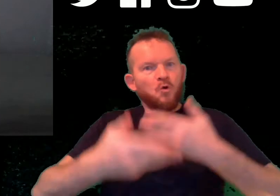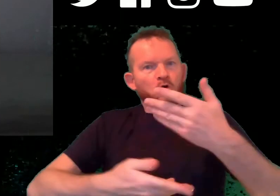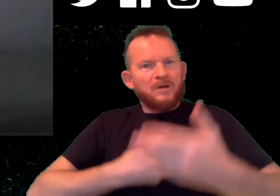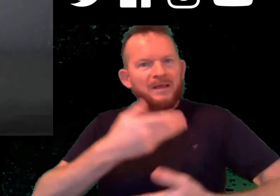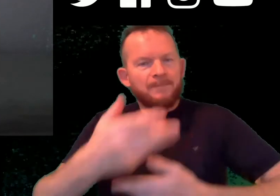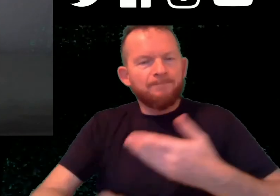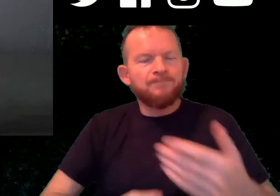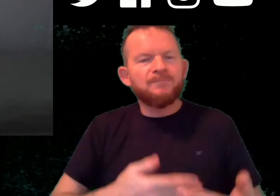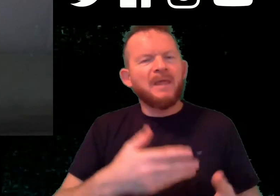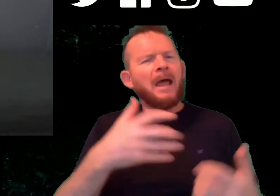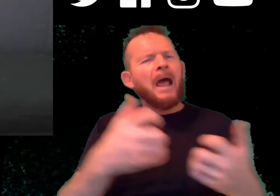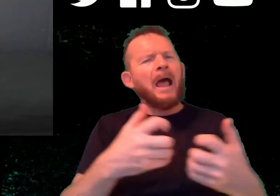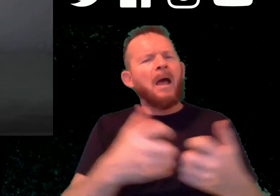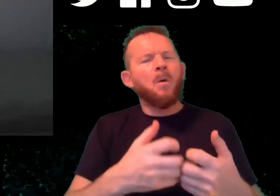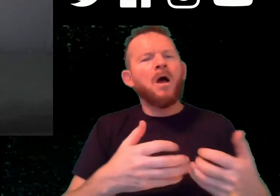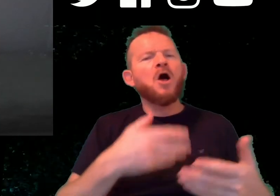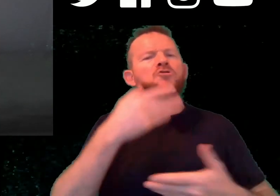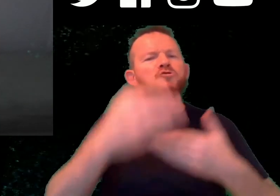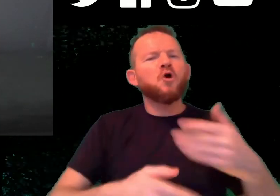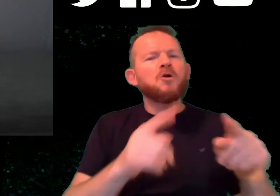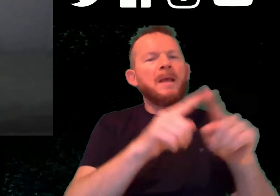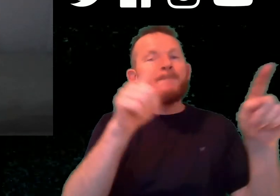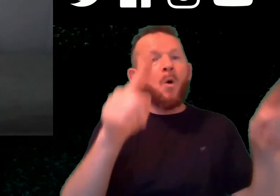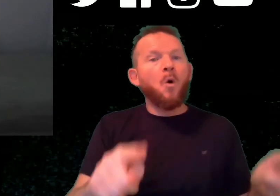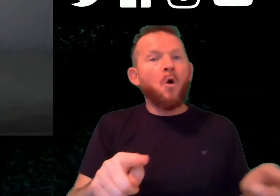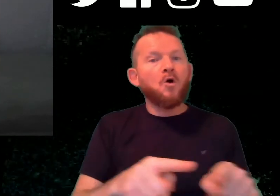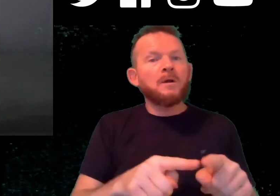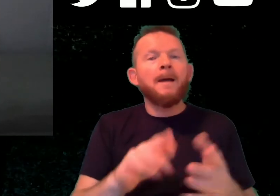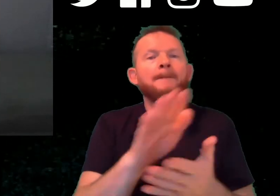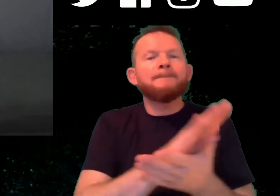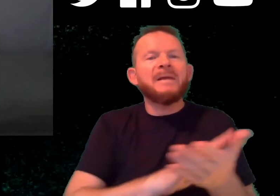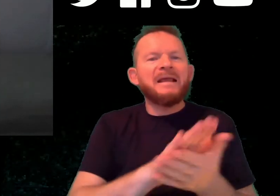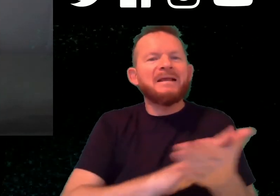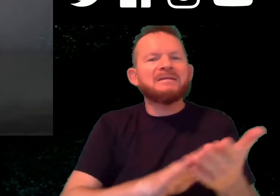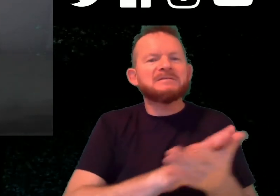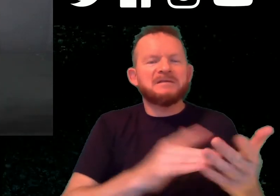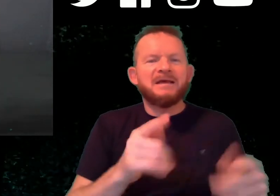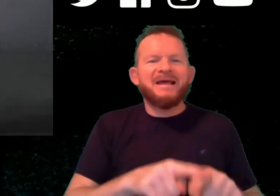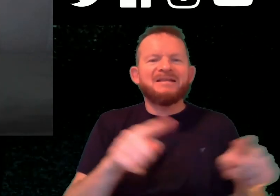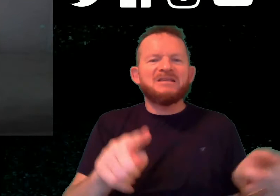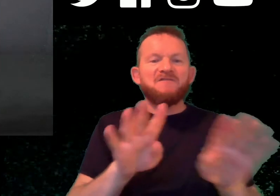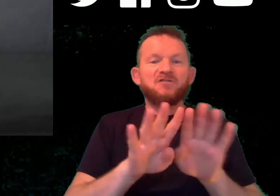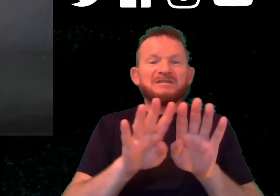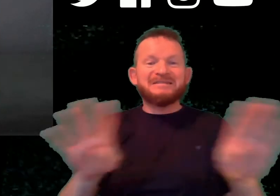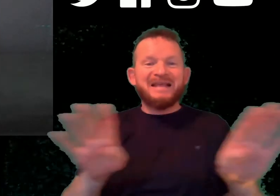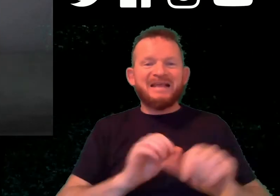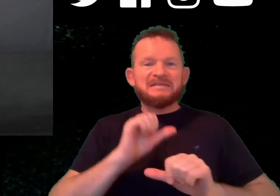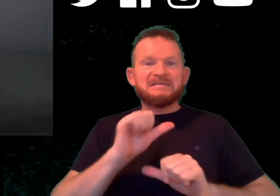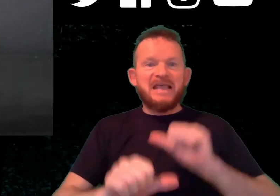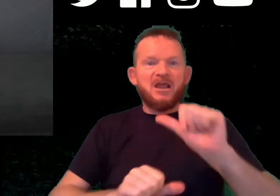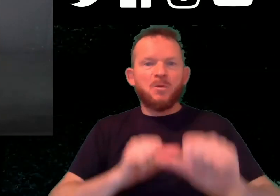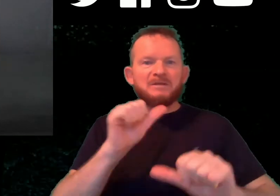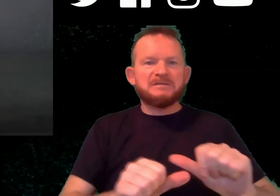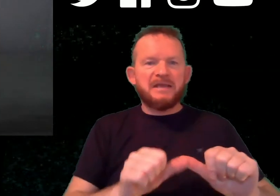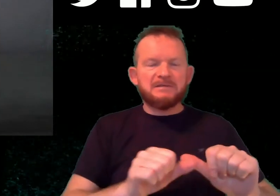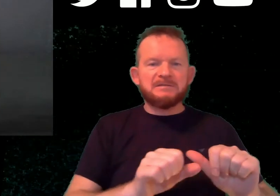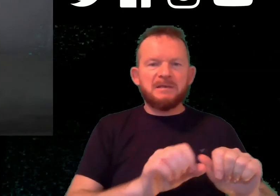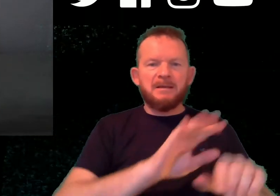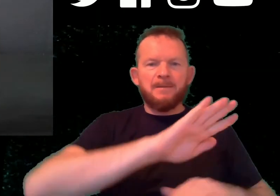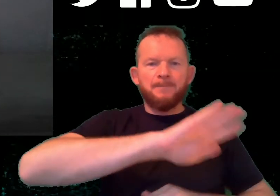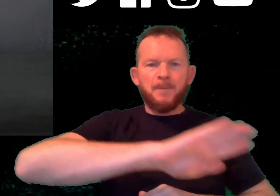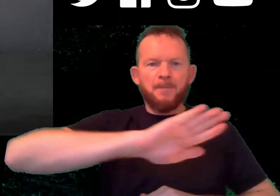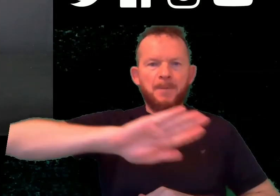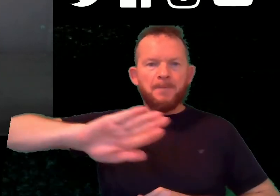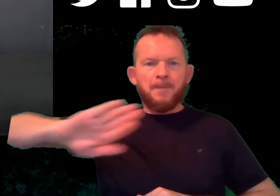And one way you're doing that is by storyboarding. And storyboarding is basically just a make-up of different scenes and sequences